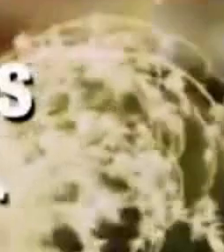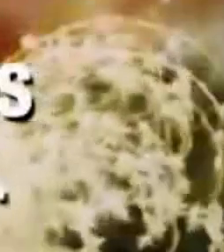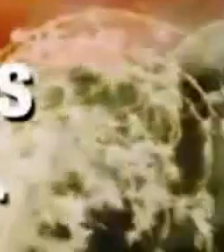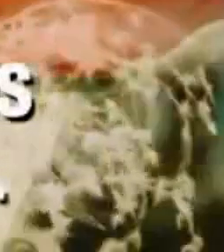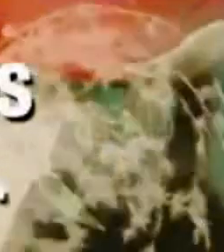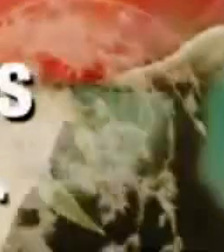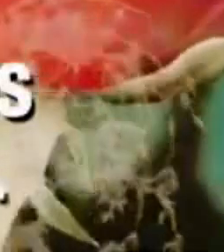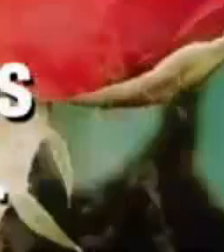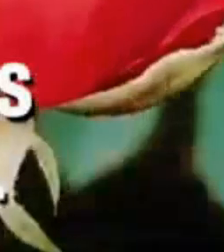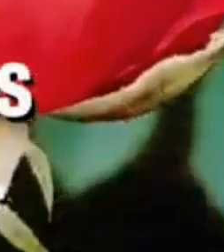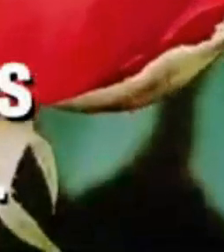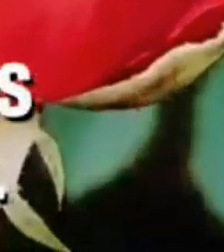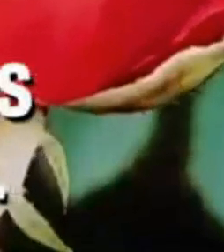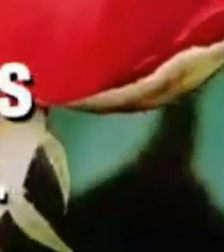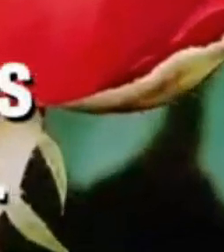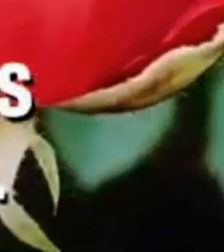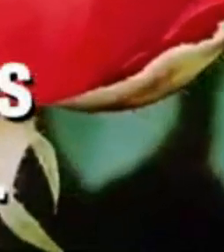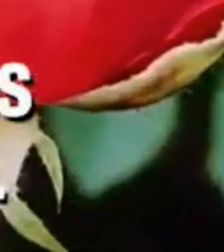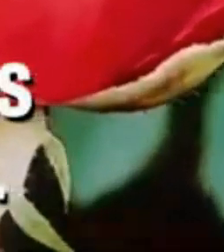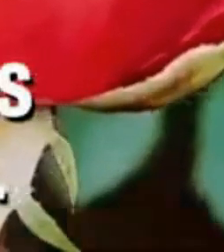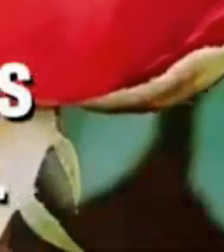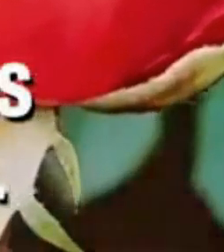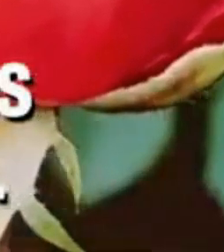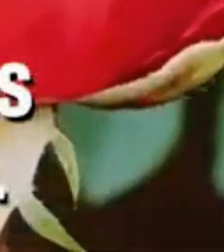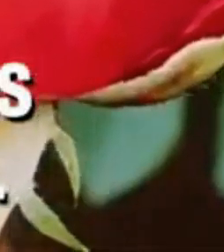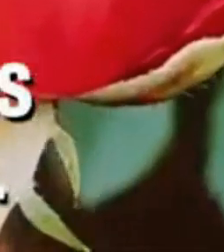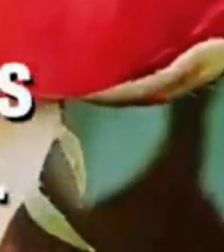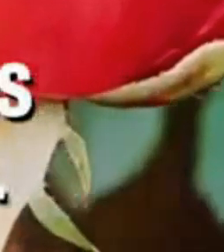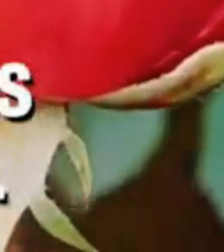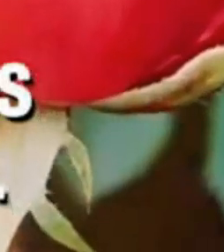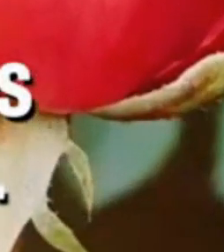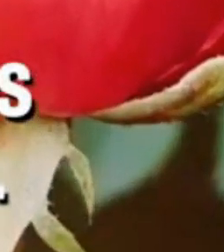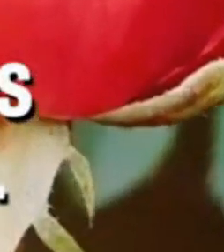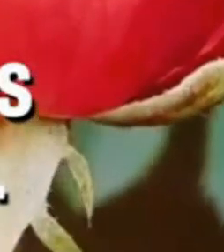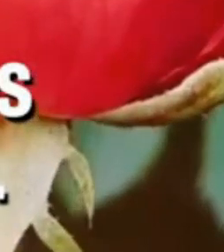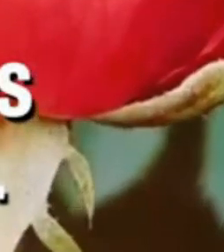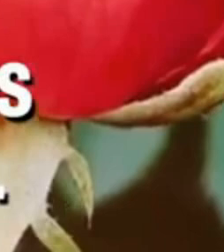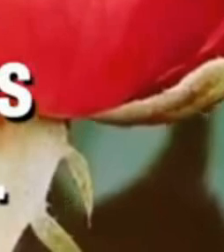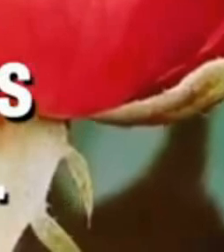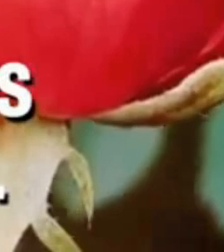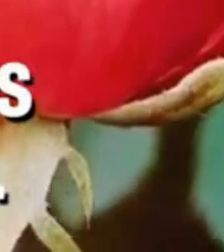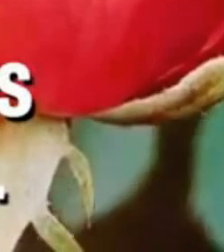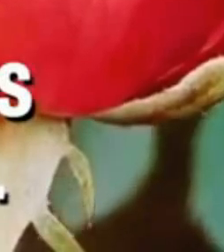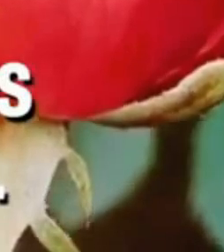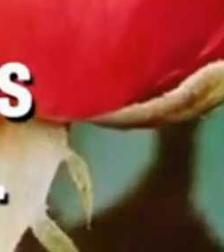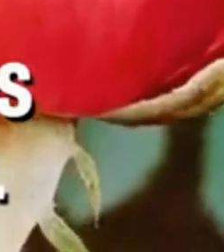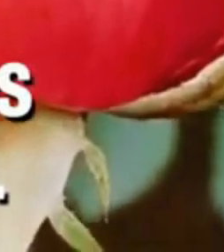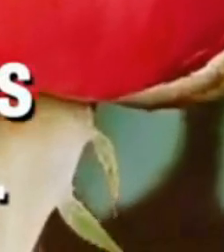Jesus, and redeem.